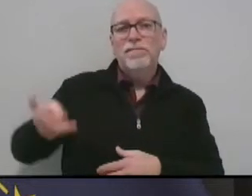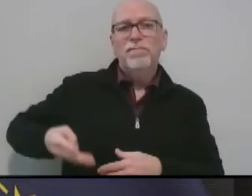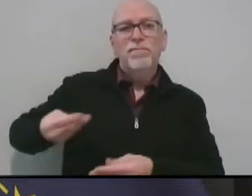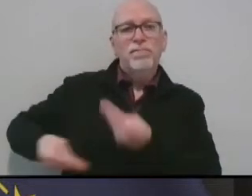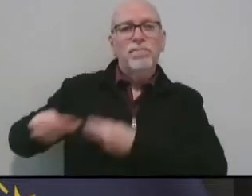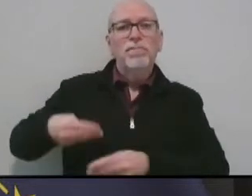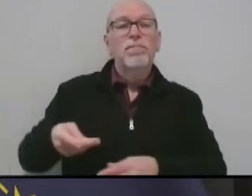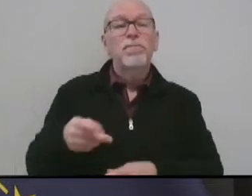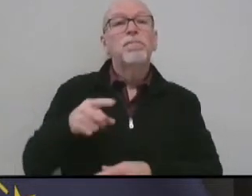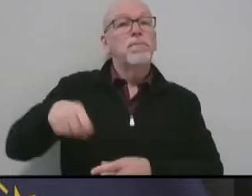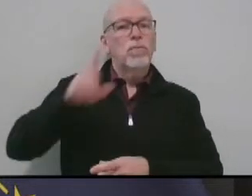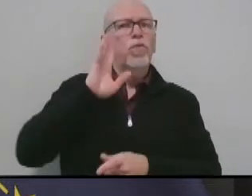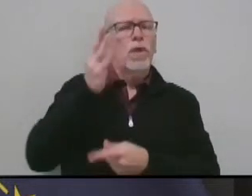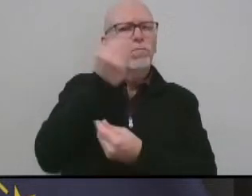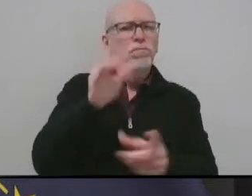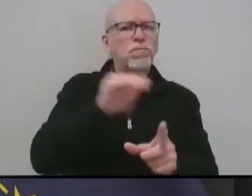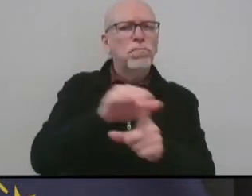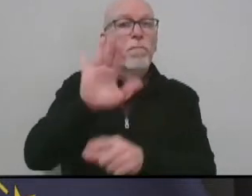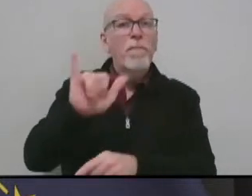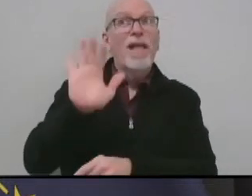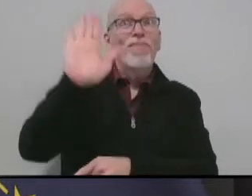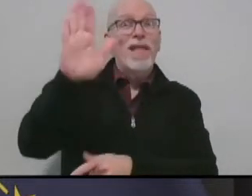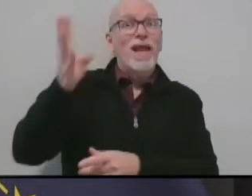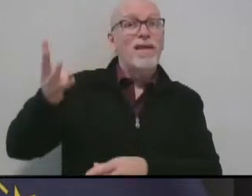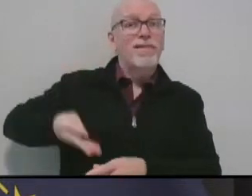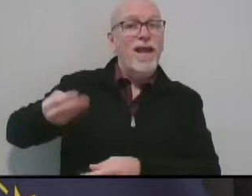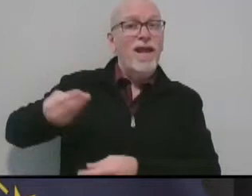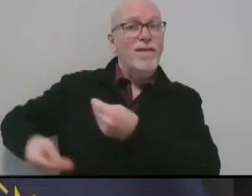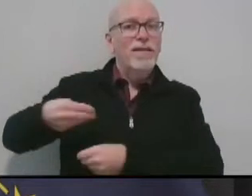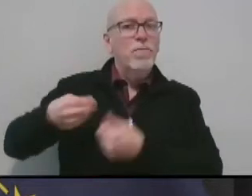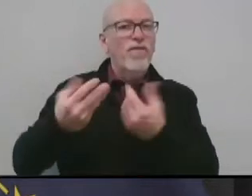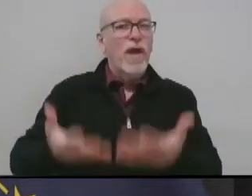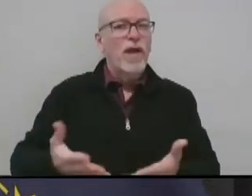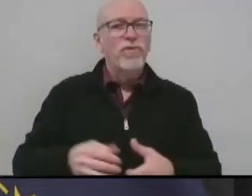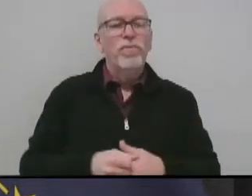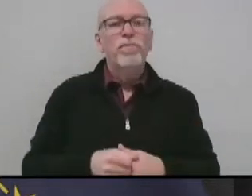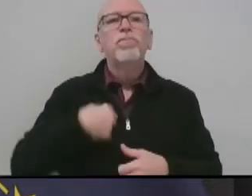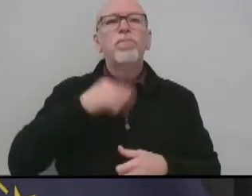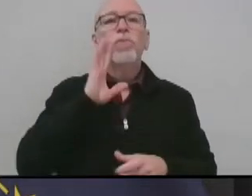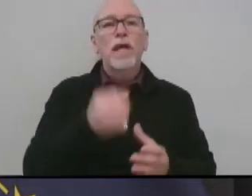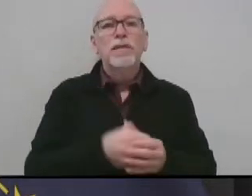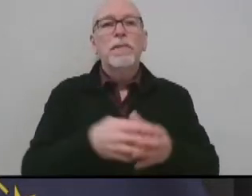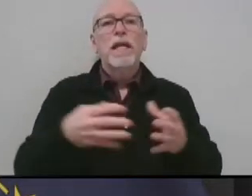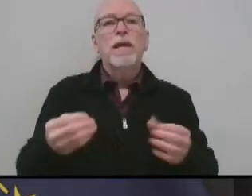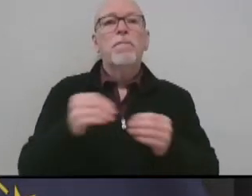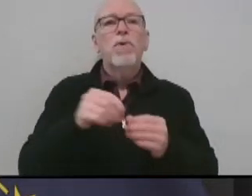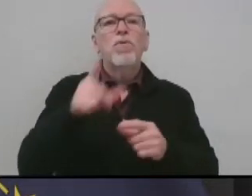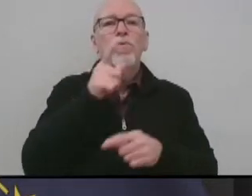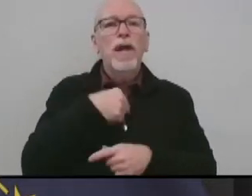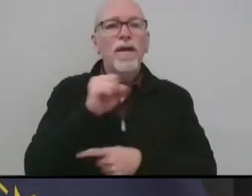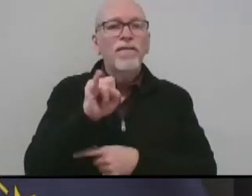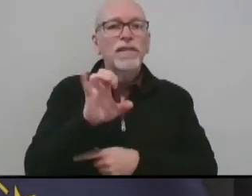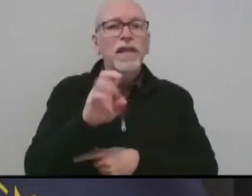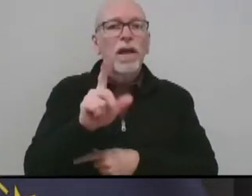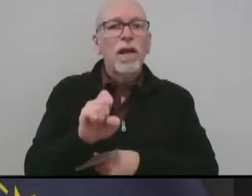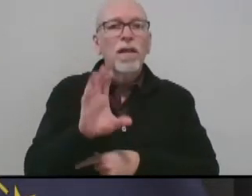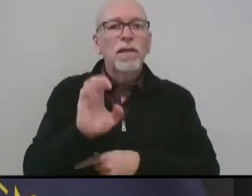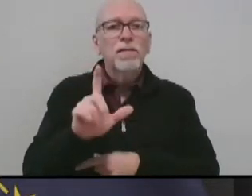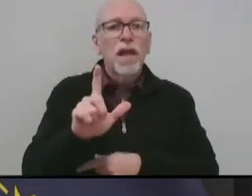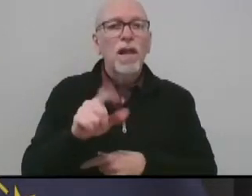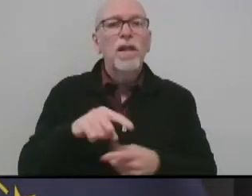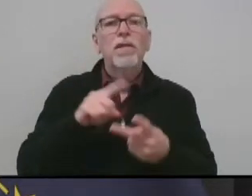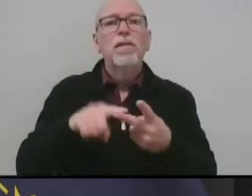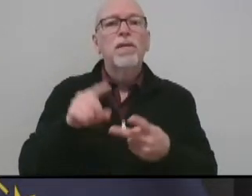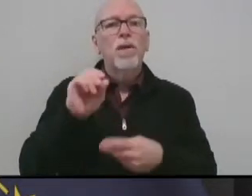notified by their dialysis provider. We will expand soon to individuals with sickle cell disease, those who have received a solid organ